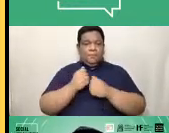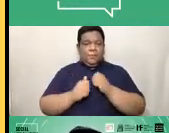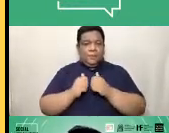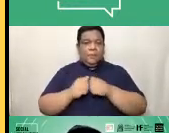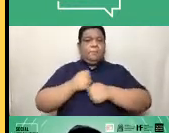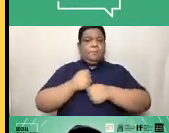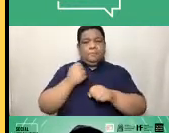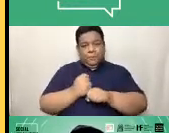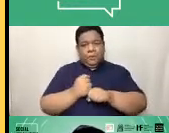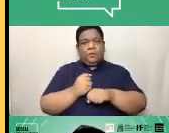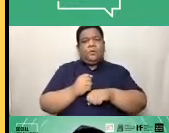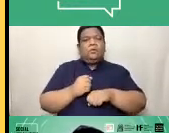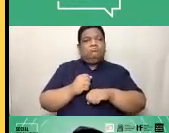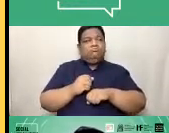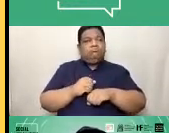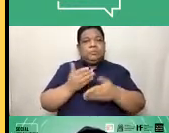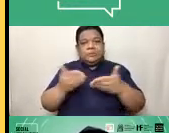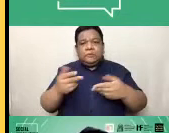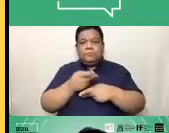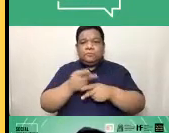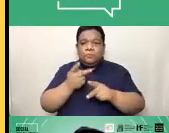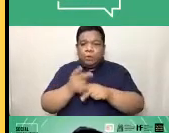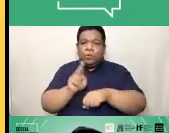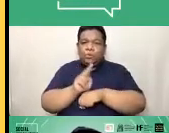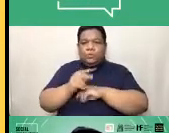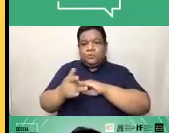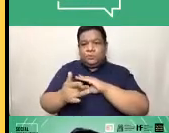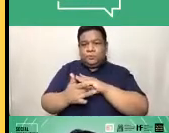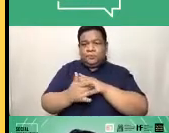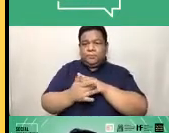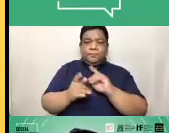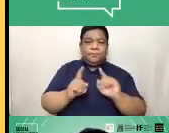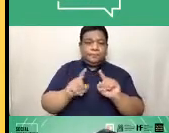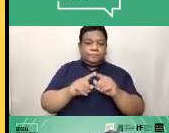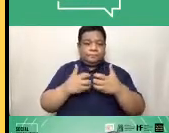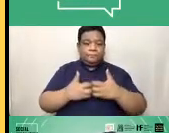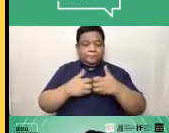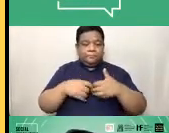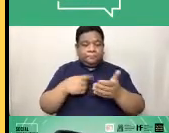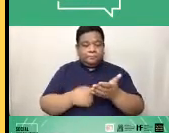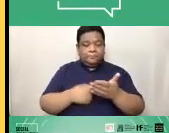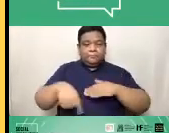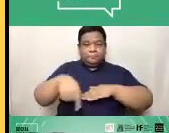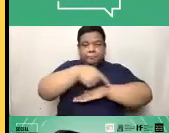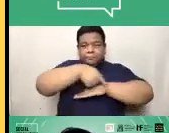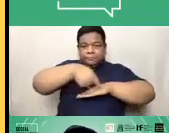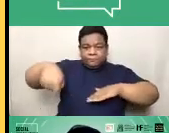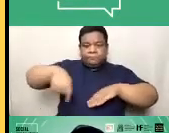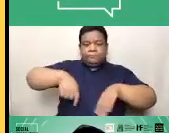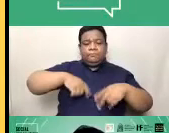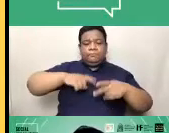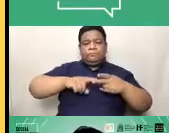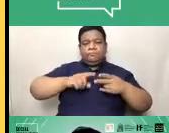or digital technology. So we talked about a lot of different machines, laser cutters, 3D printers,